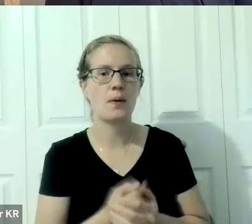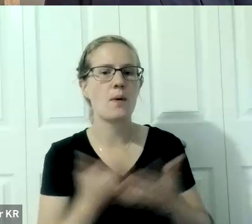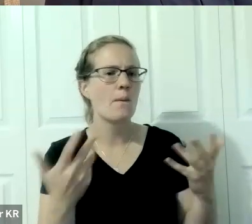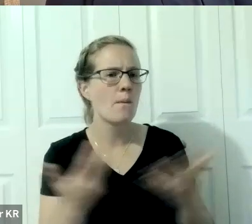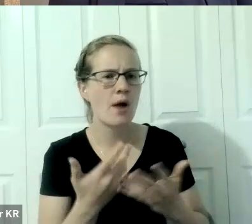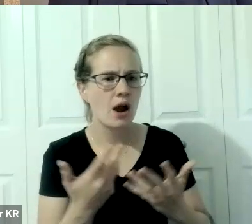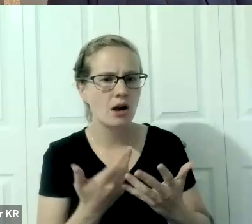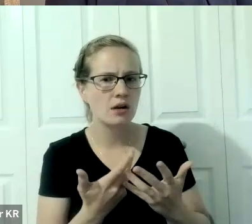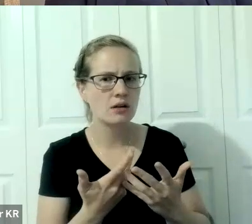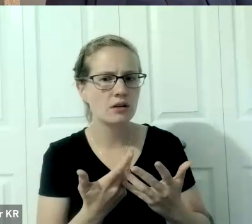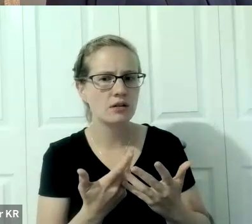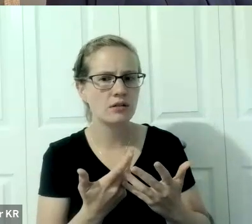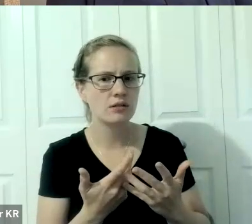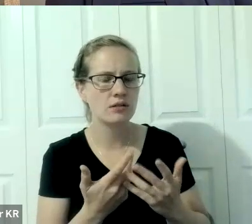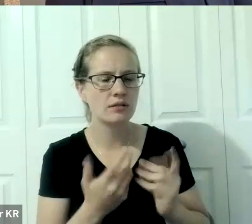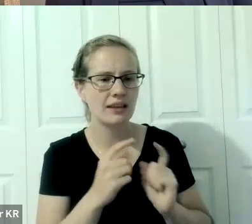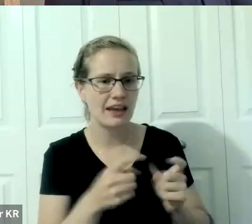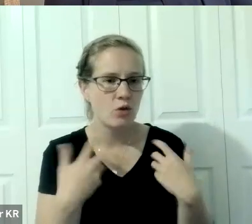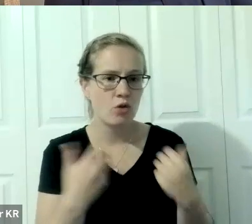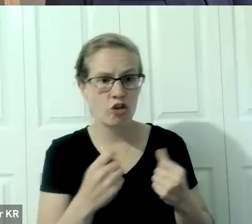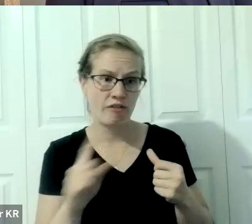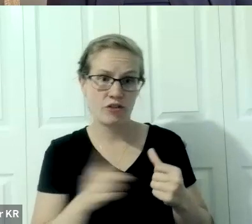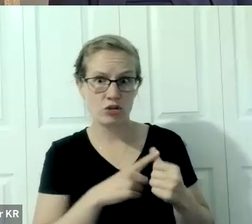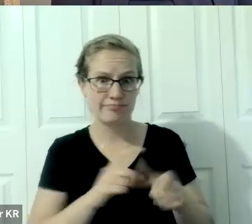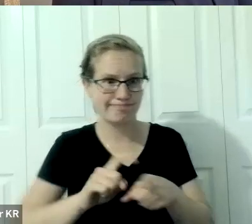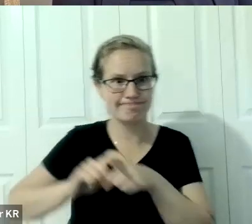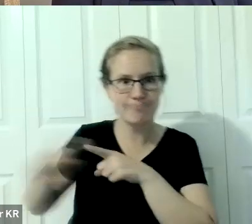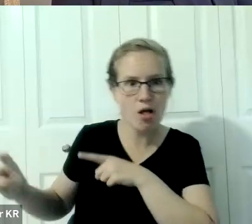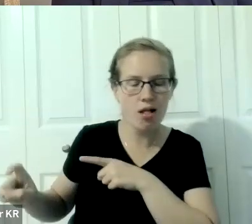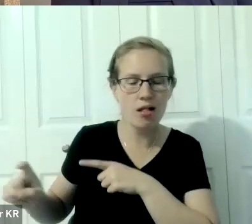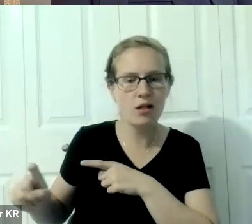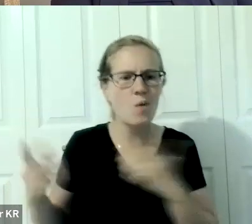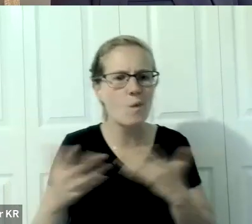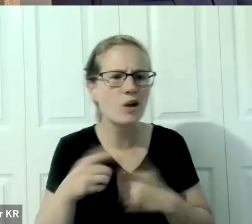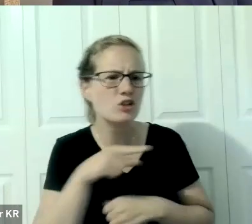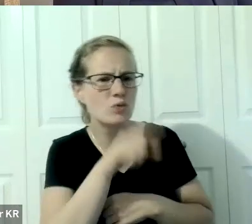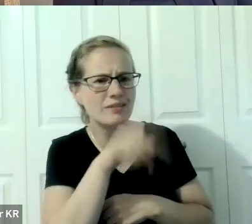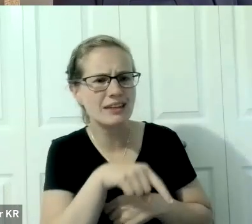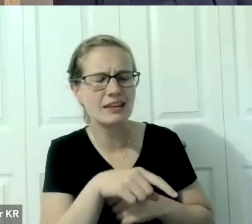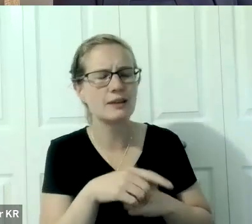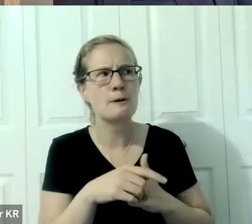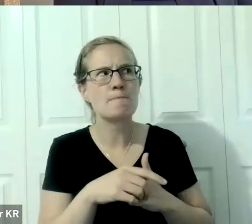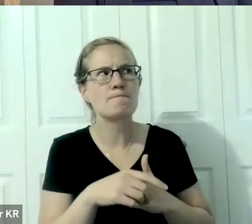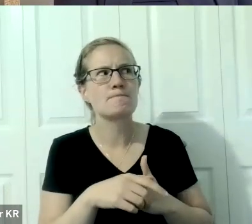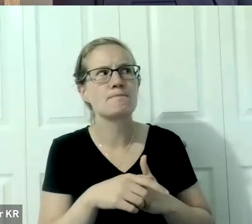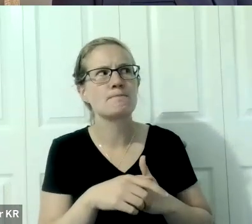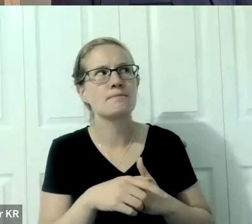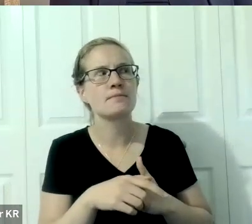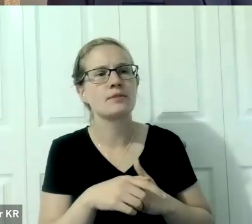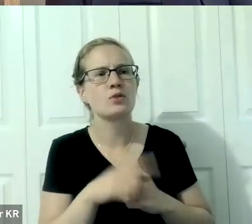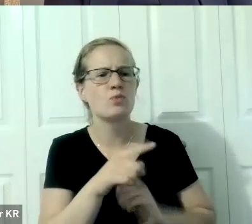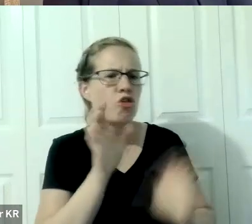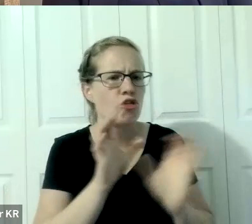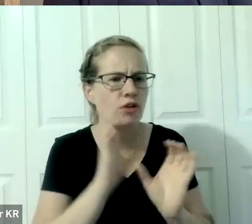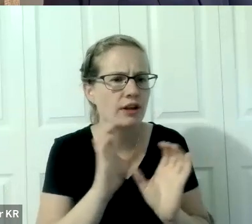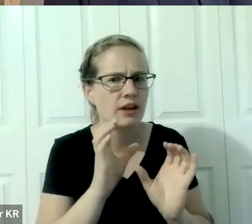sort of gave you the courage to make that first phone call? What is it that you need that you are looking